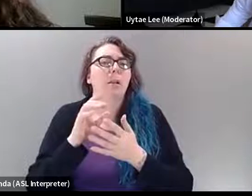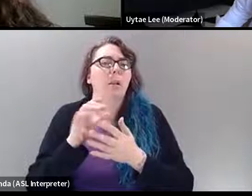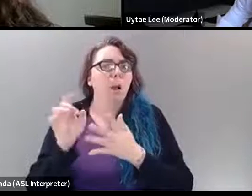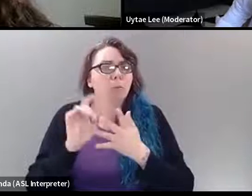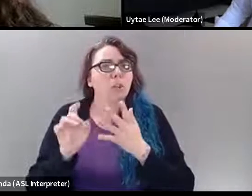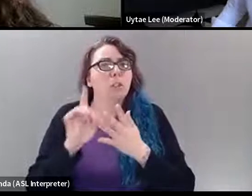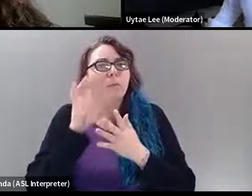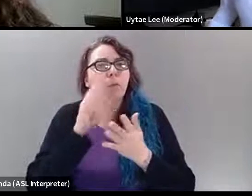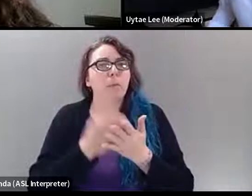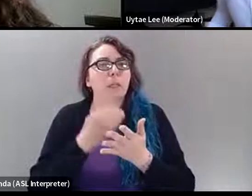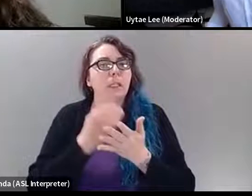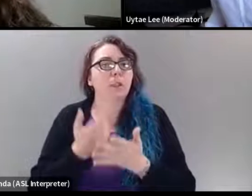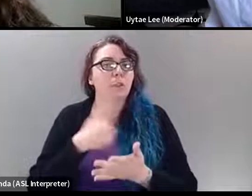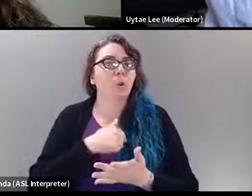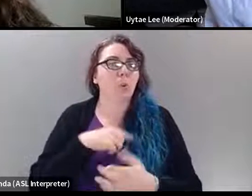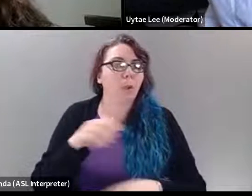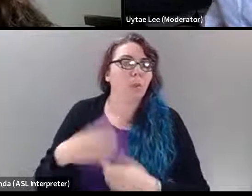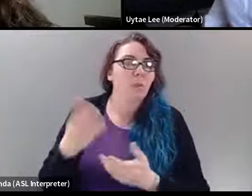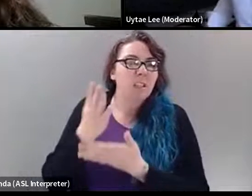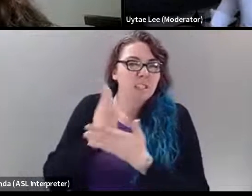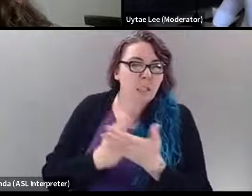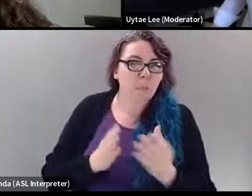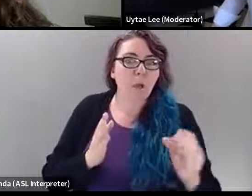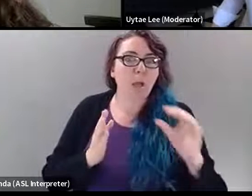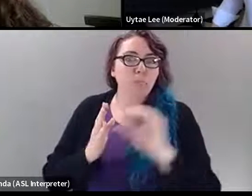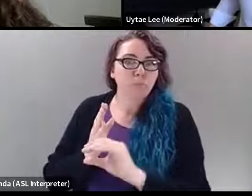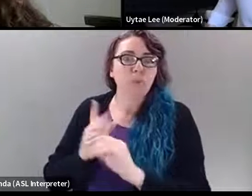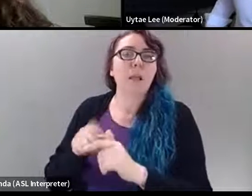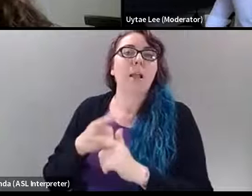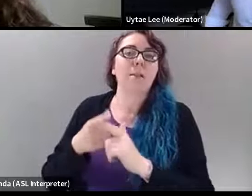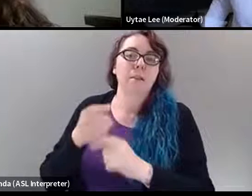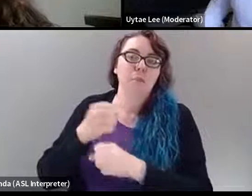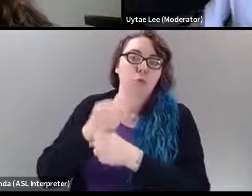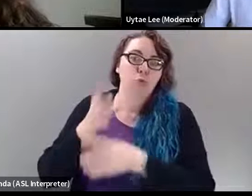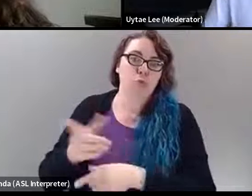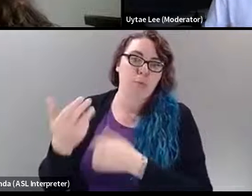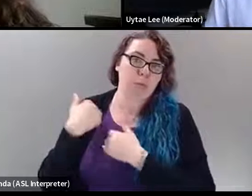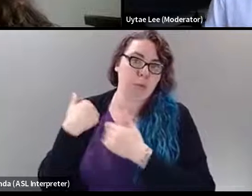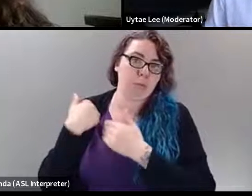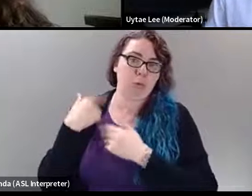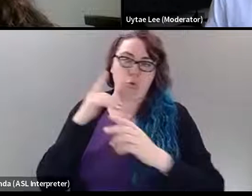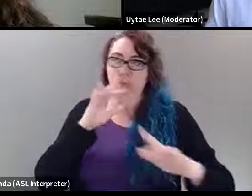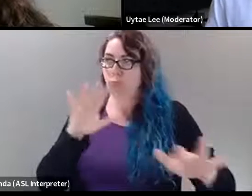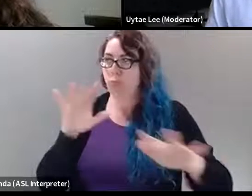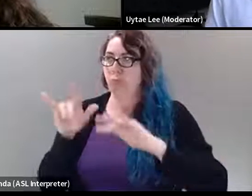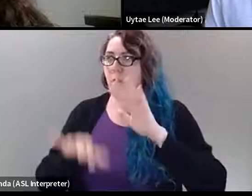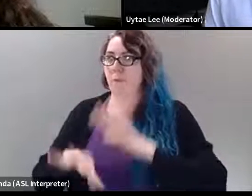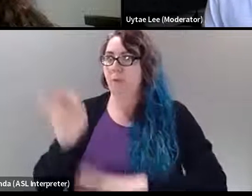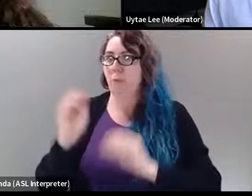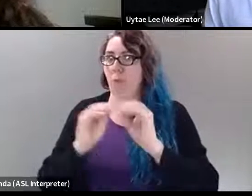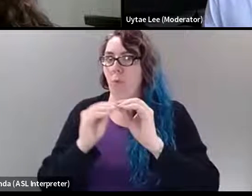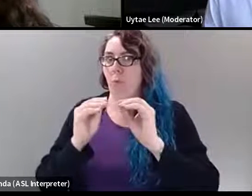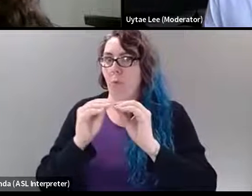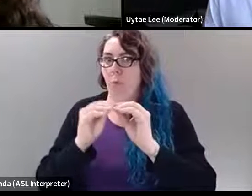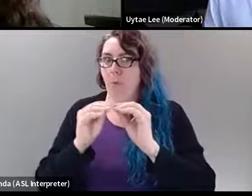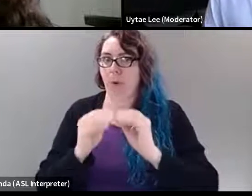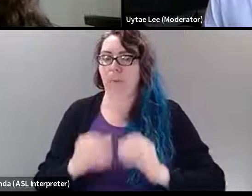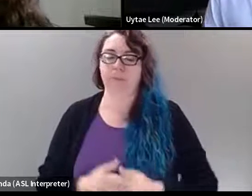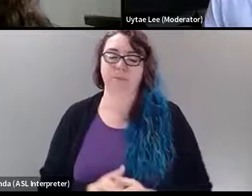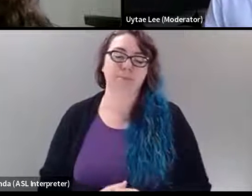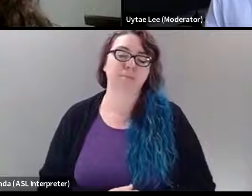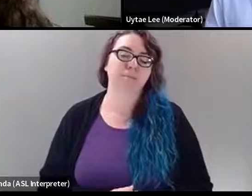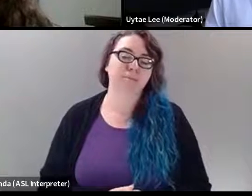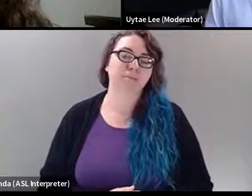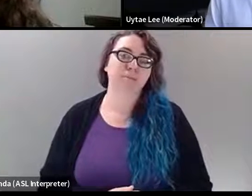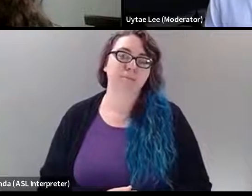of funding might help close the gap. So just as an example, so that.